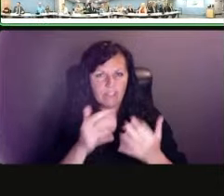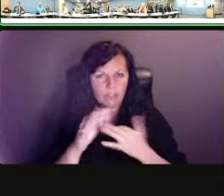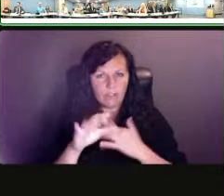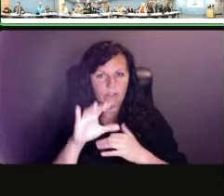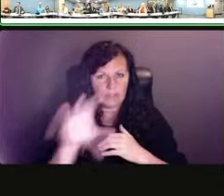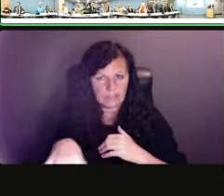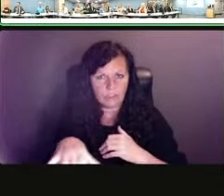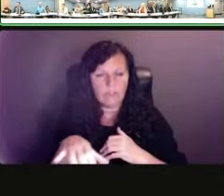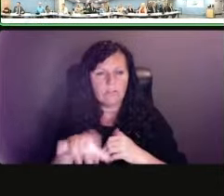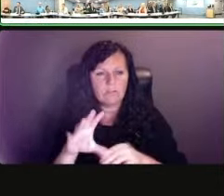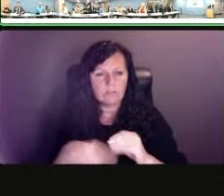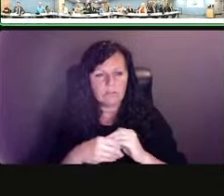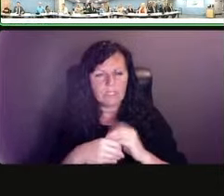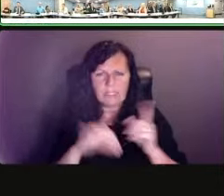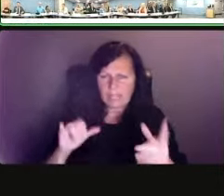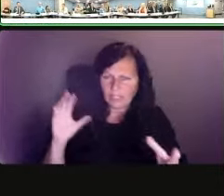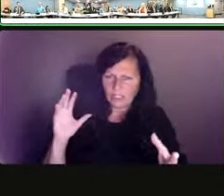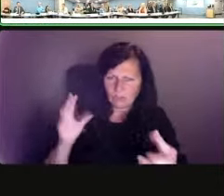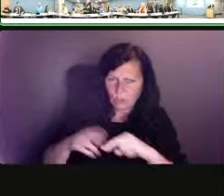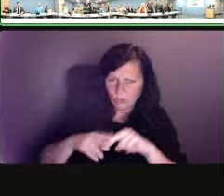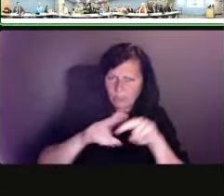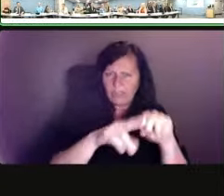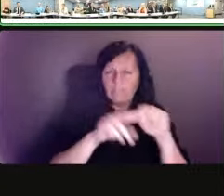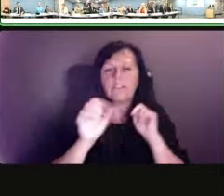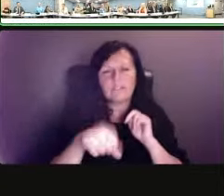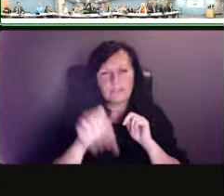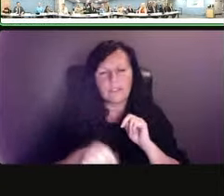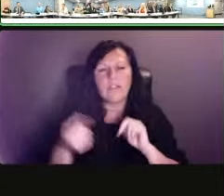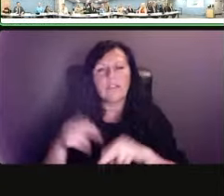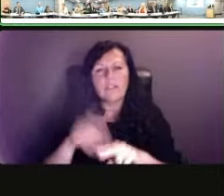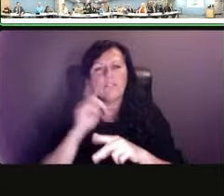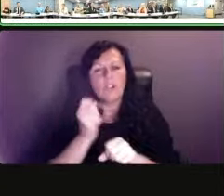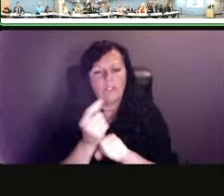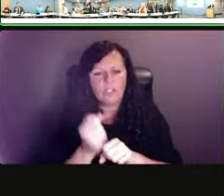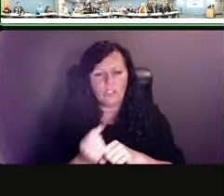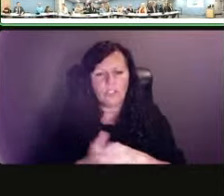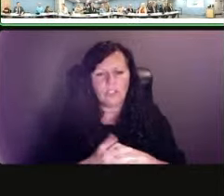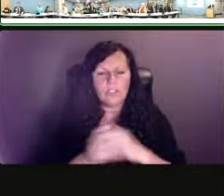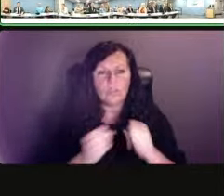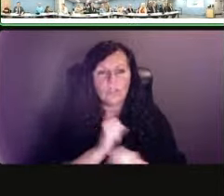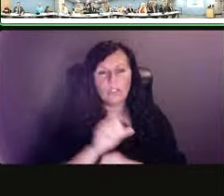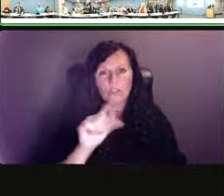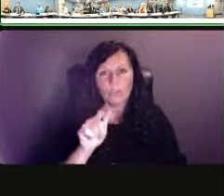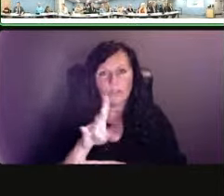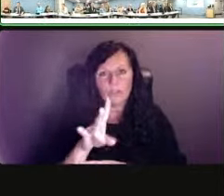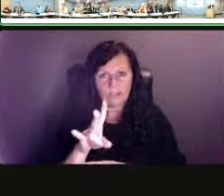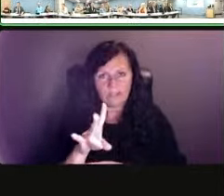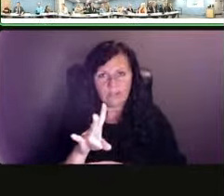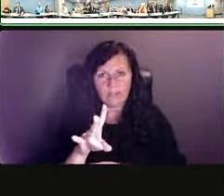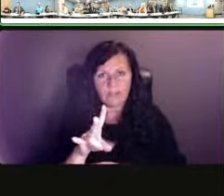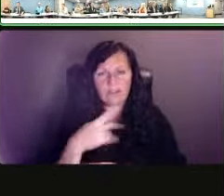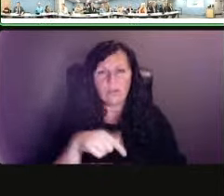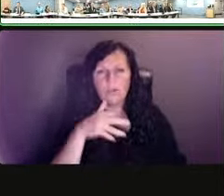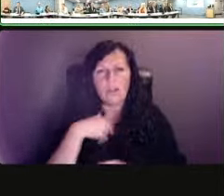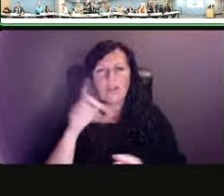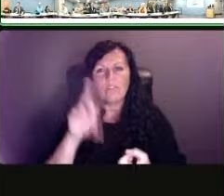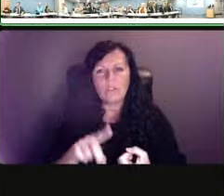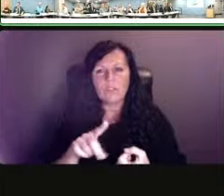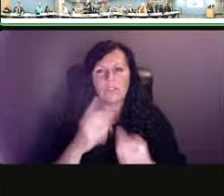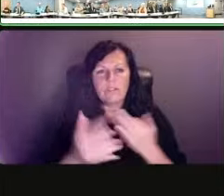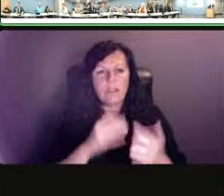Is this cumulative? It is cumulative for each individual year. So yes. In 2027, we will have reduced the fire department